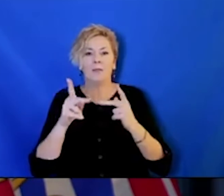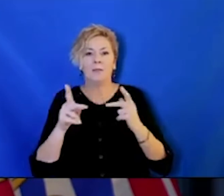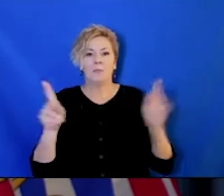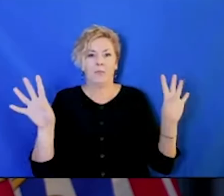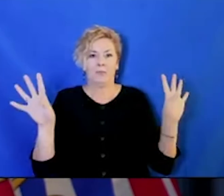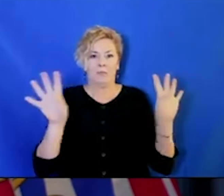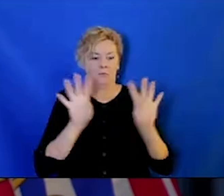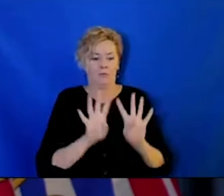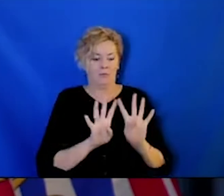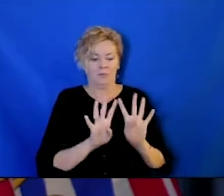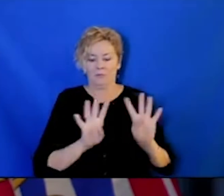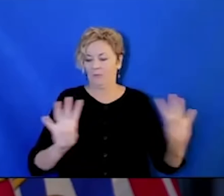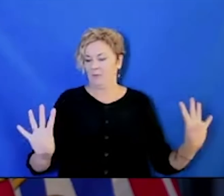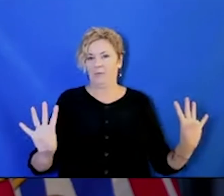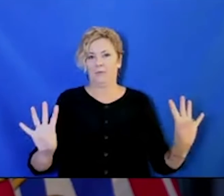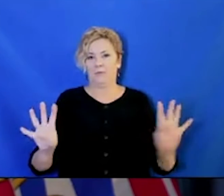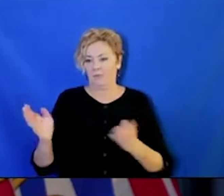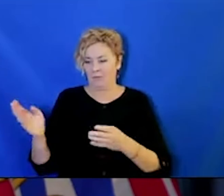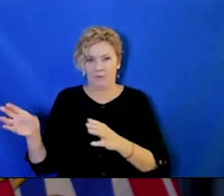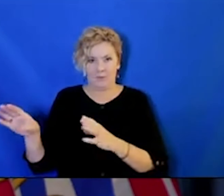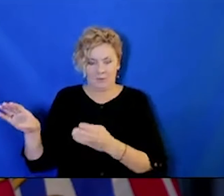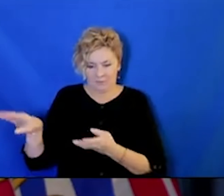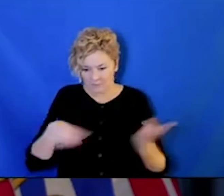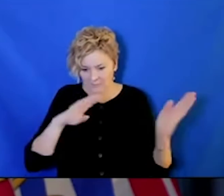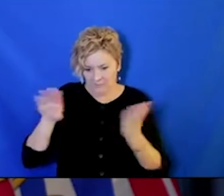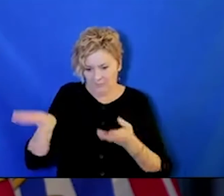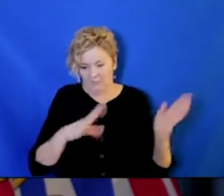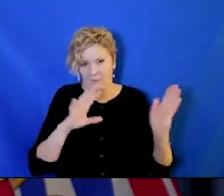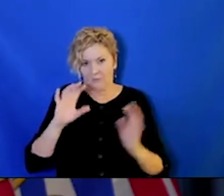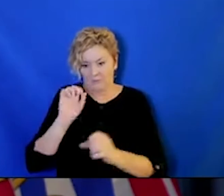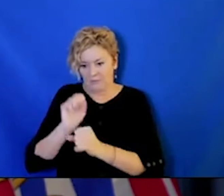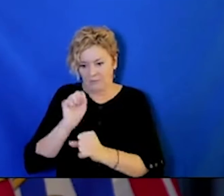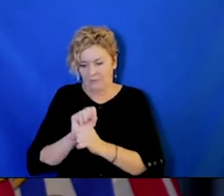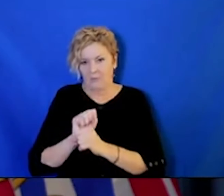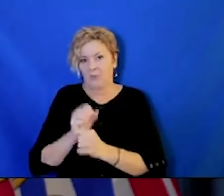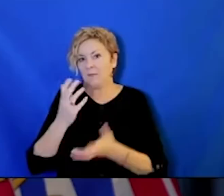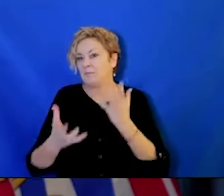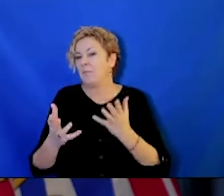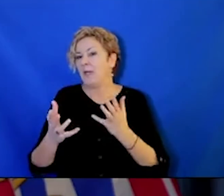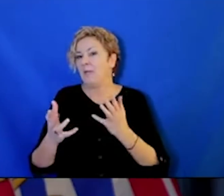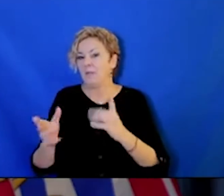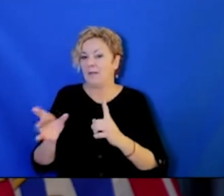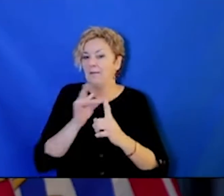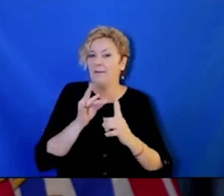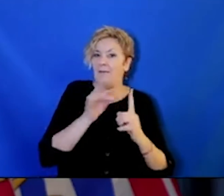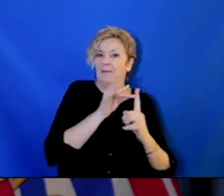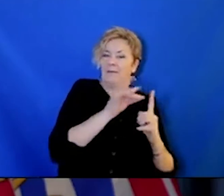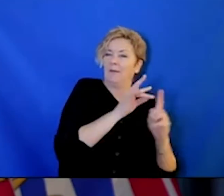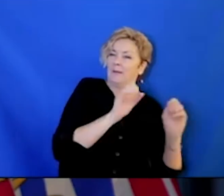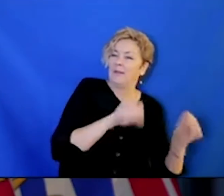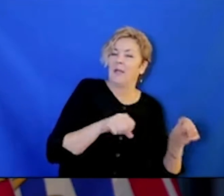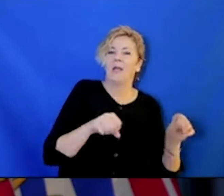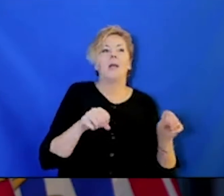to check, or they don't think that they're sick anymore, or they don't pay attention to the fact that they're not feeling that well